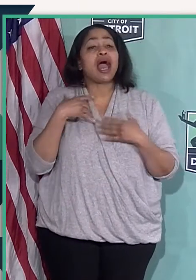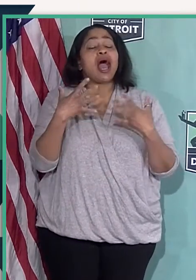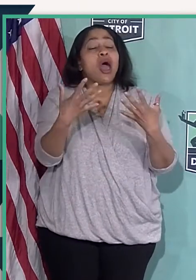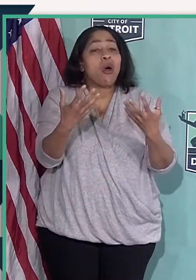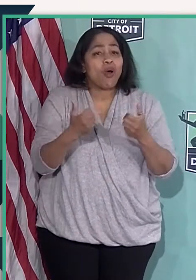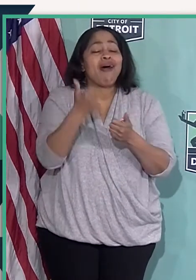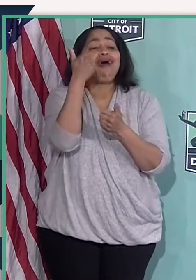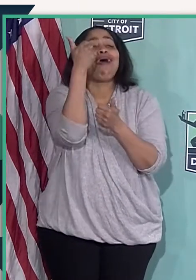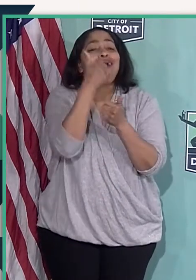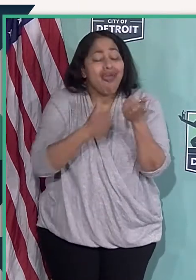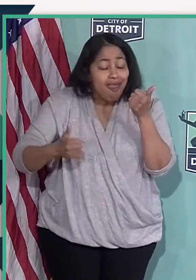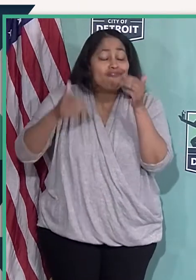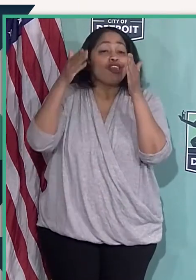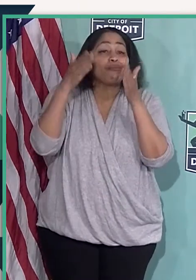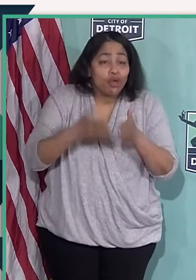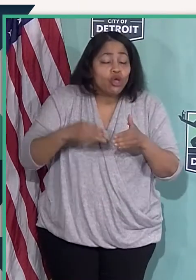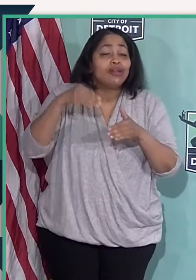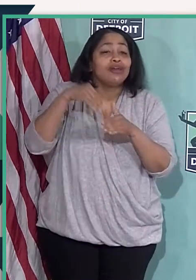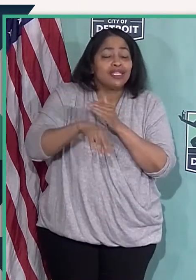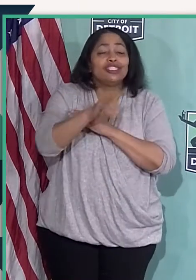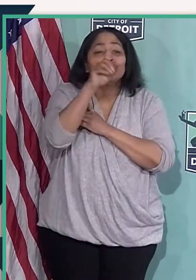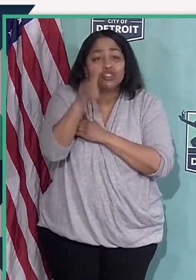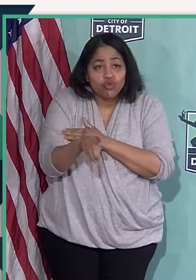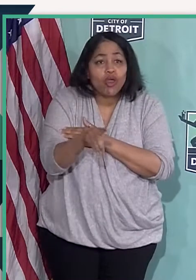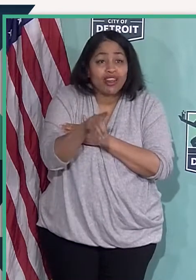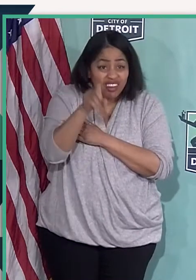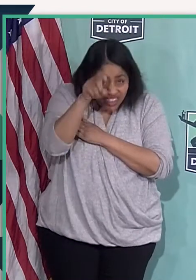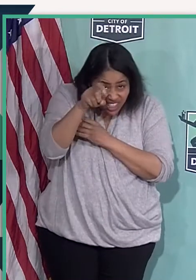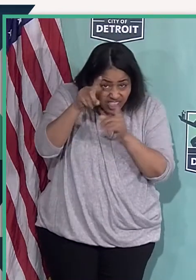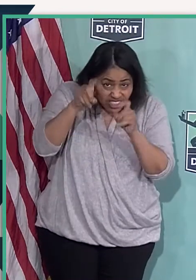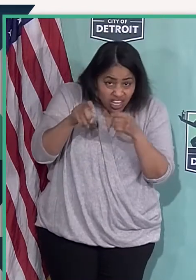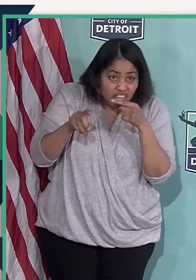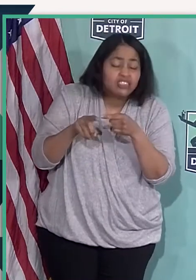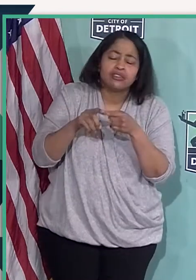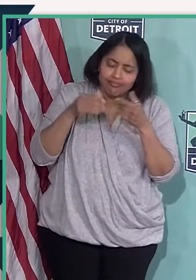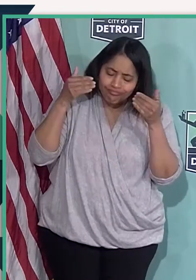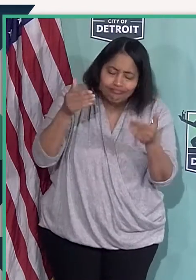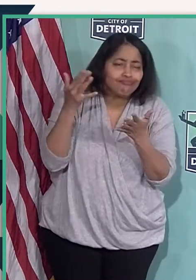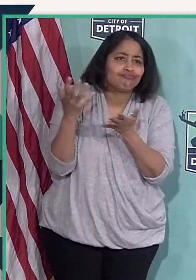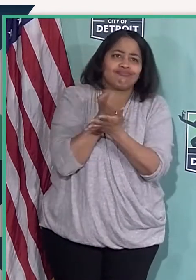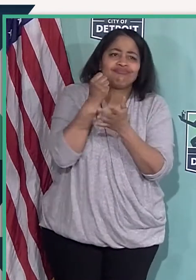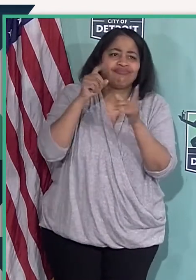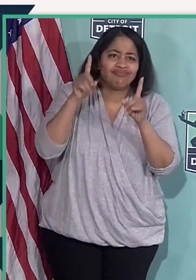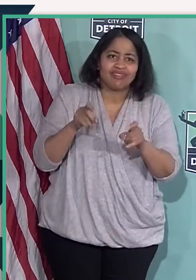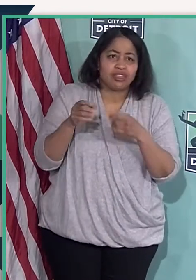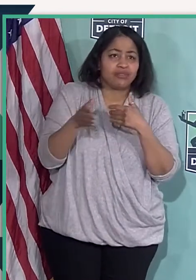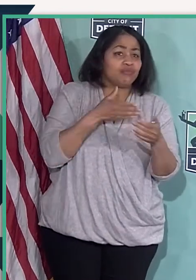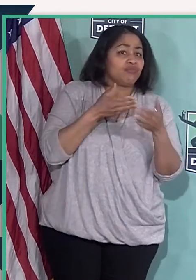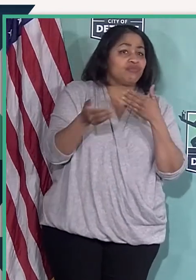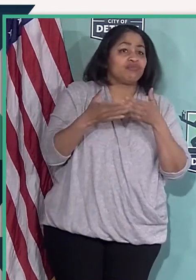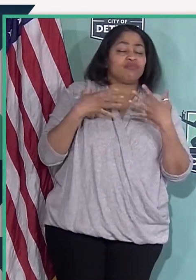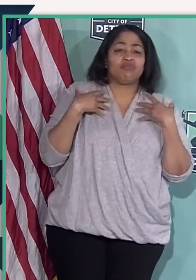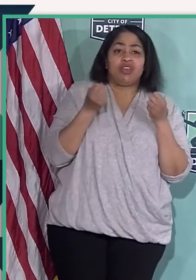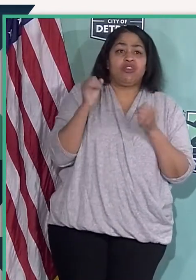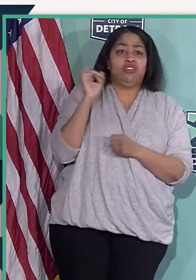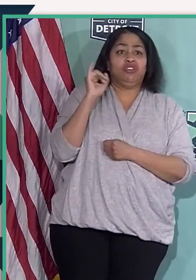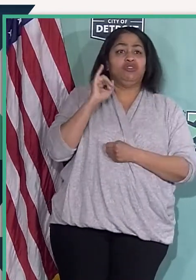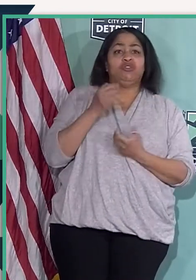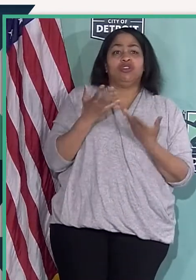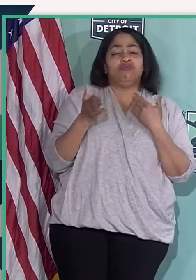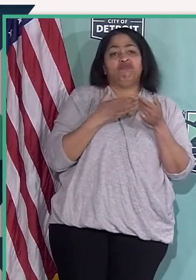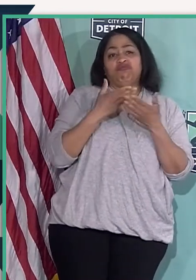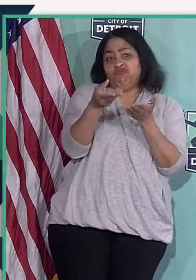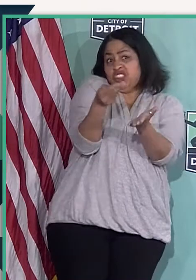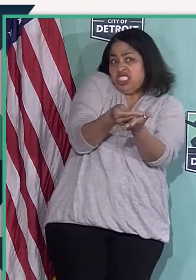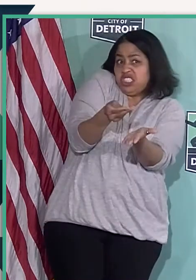single person in the city who needs a test to be able to get a test, regardless whether you have health insurance, regardless of your income, regardless of